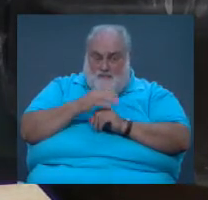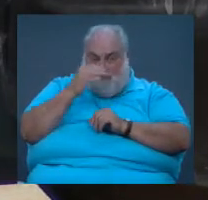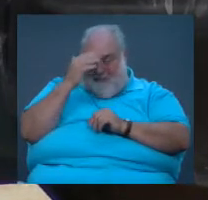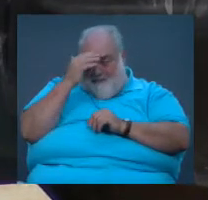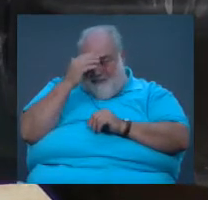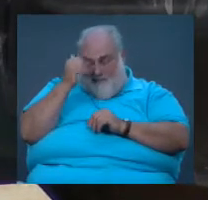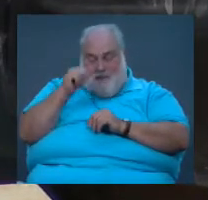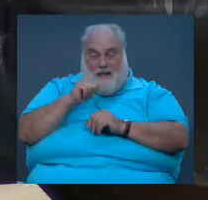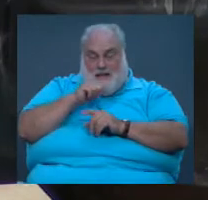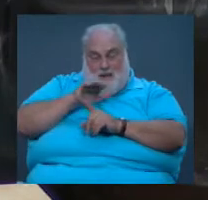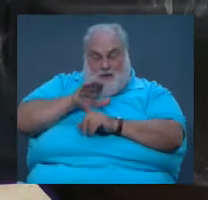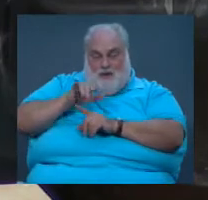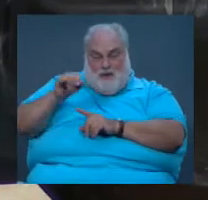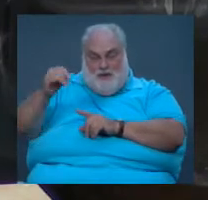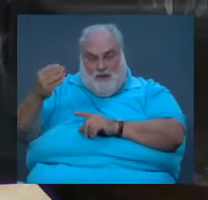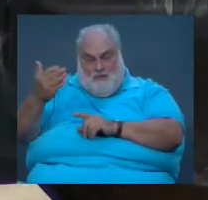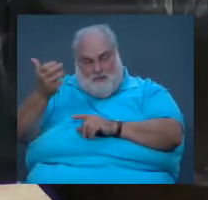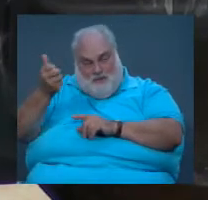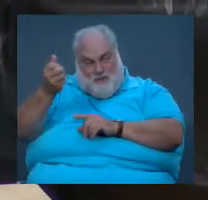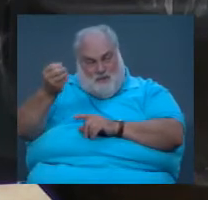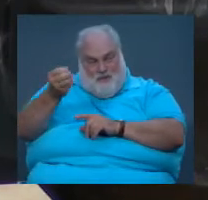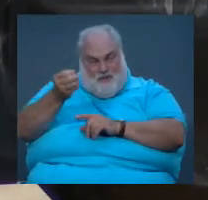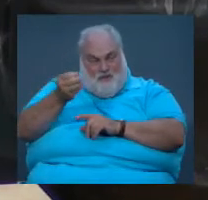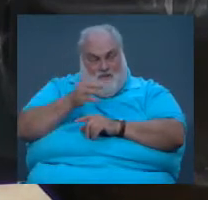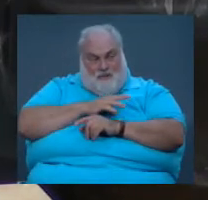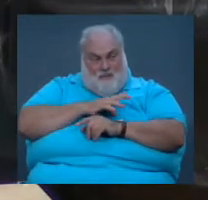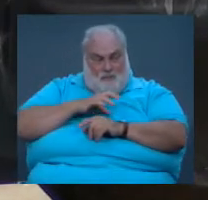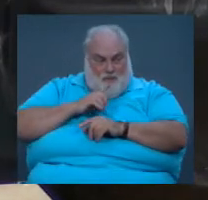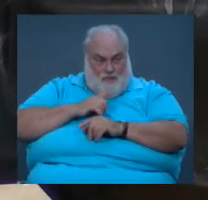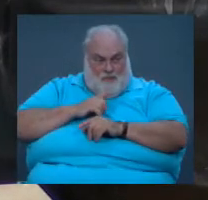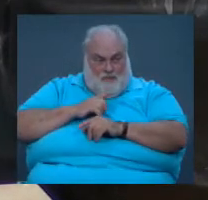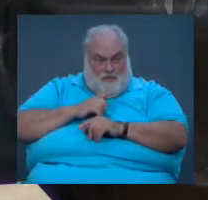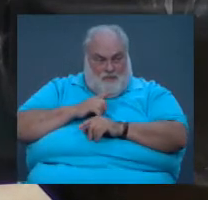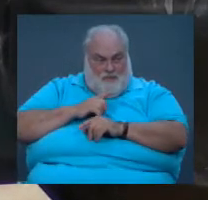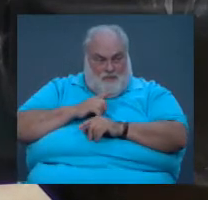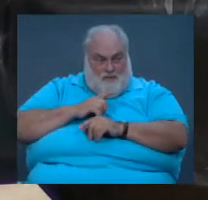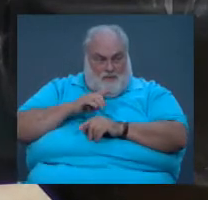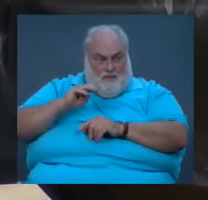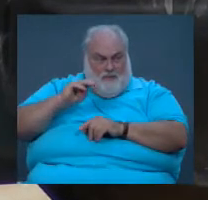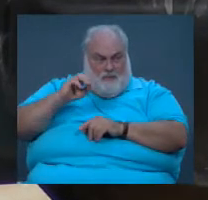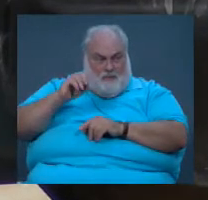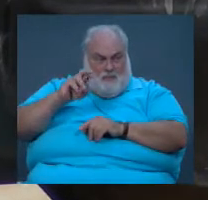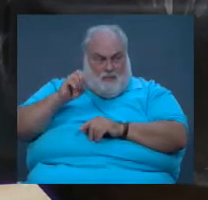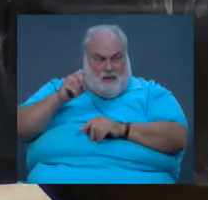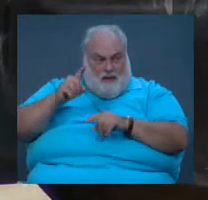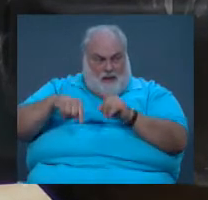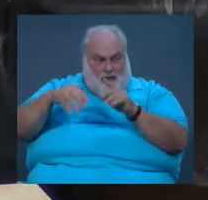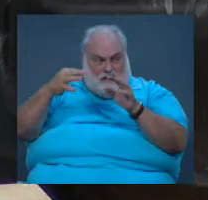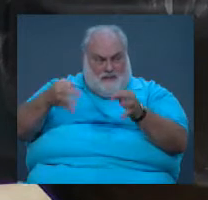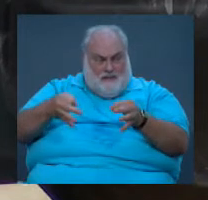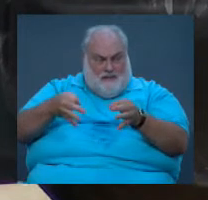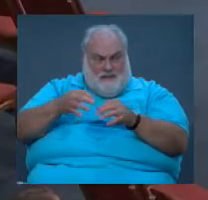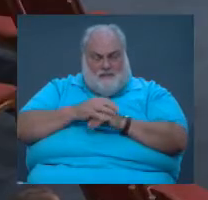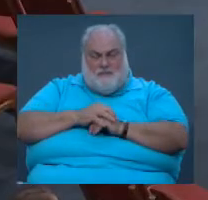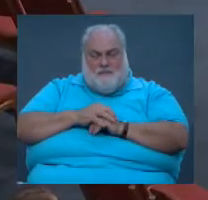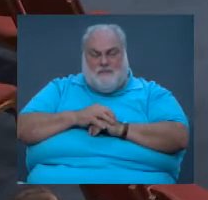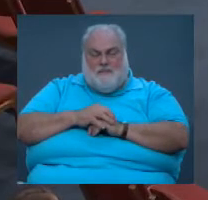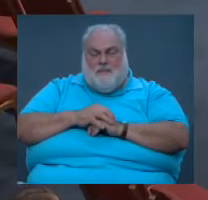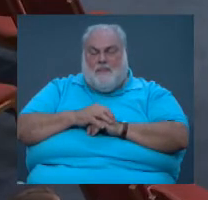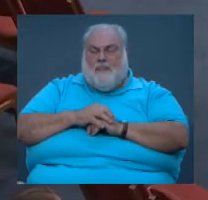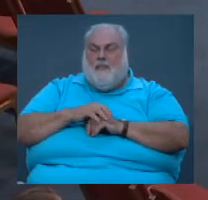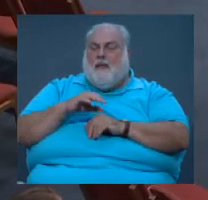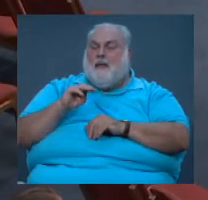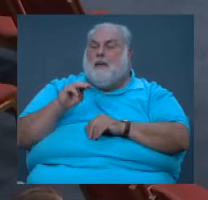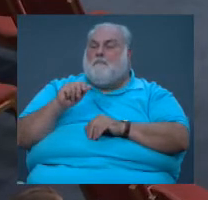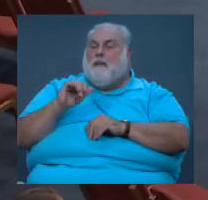Moore, I know that's not your job, so it's the board. I think it's, but Mr. Moore can't make that decision, it's for the board. Yes, ma'am, and we'll